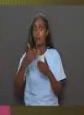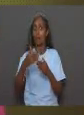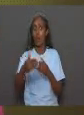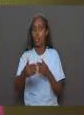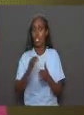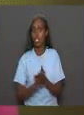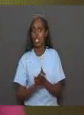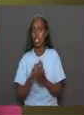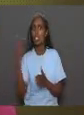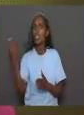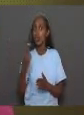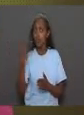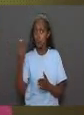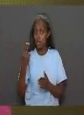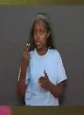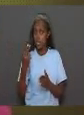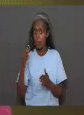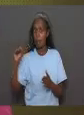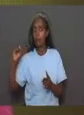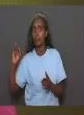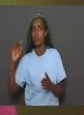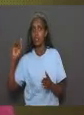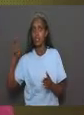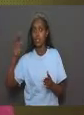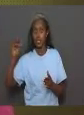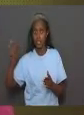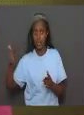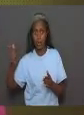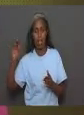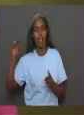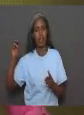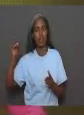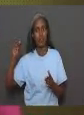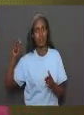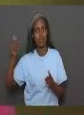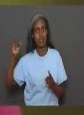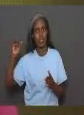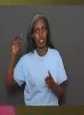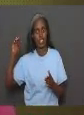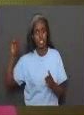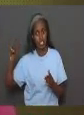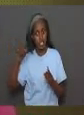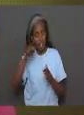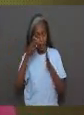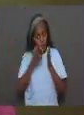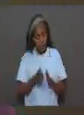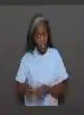progressions using sigma notation. Are you ready, students?